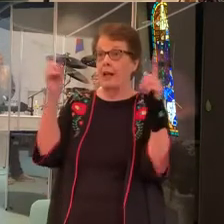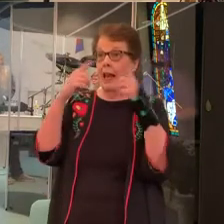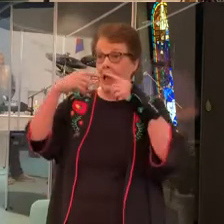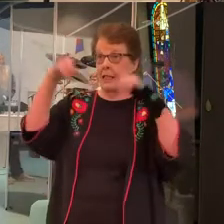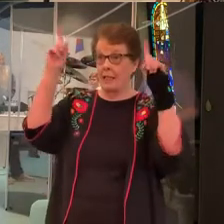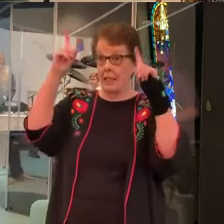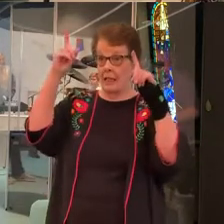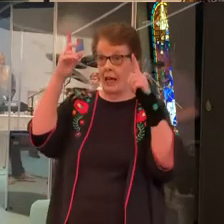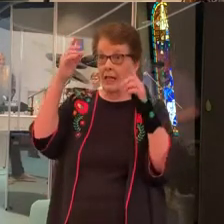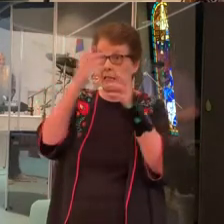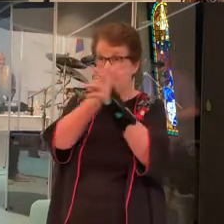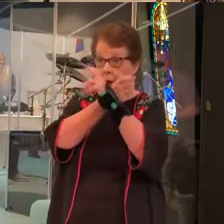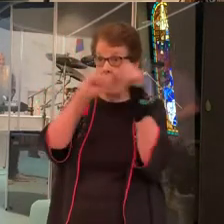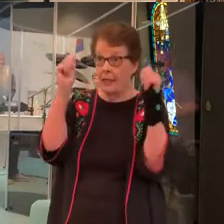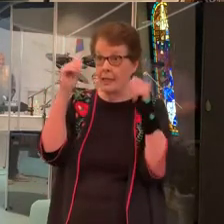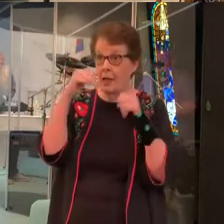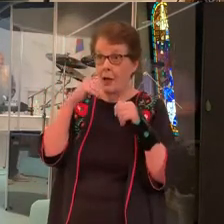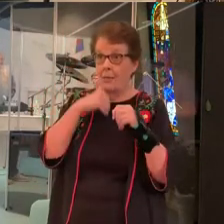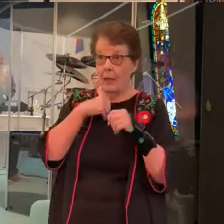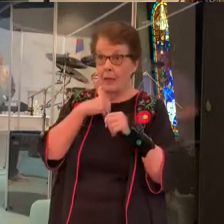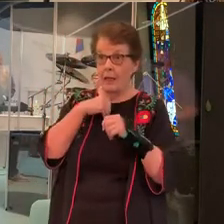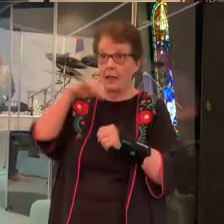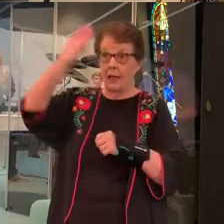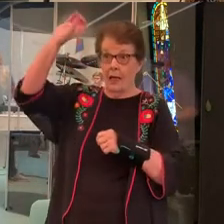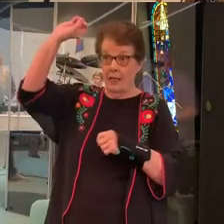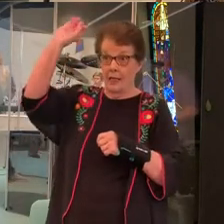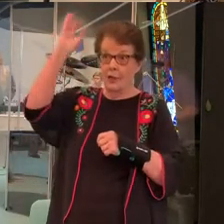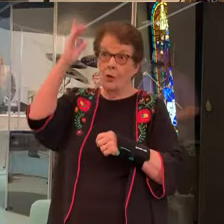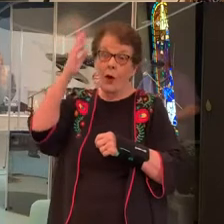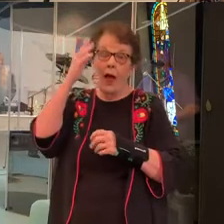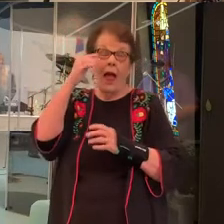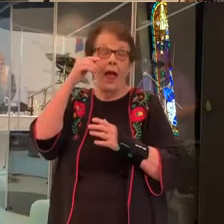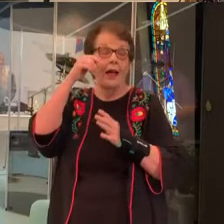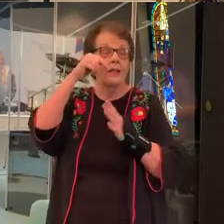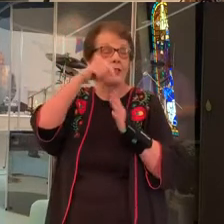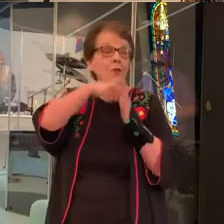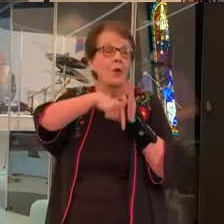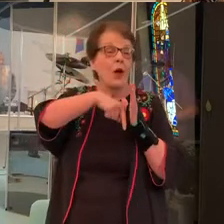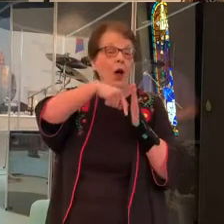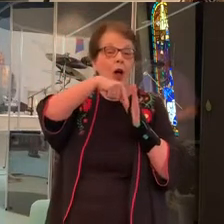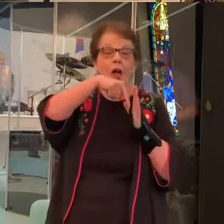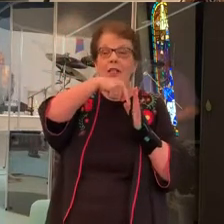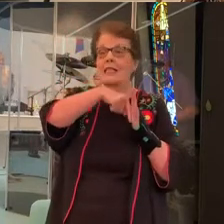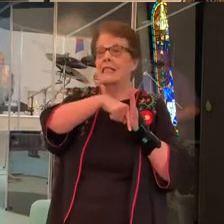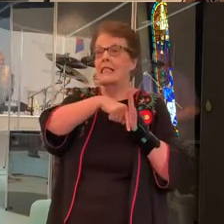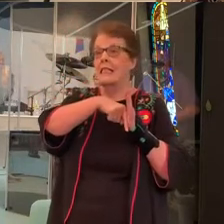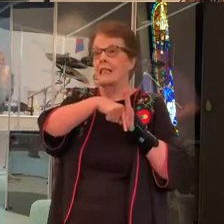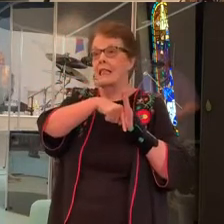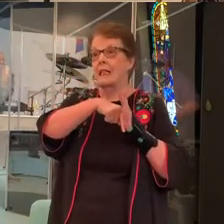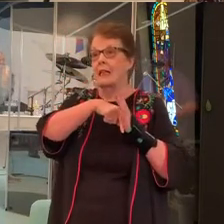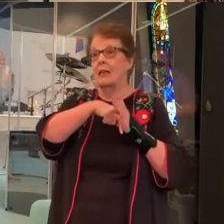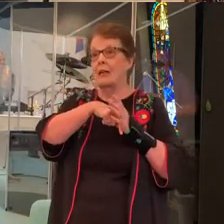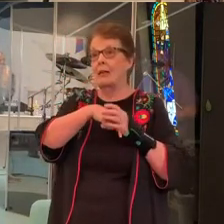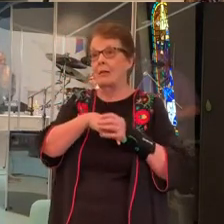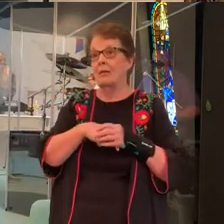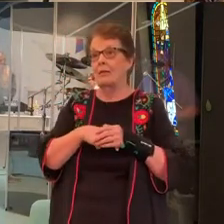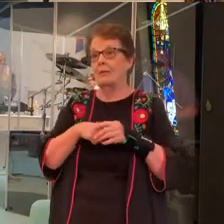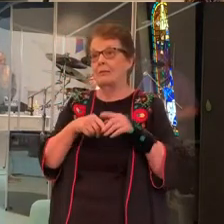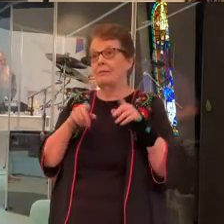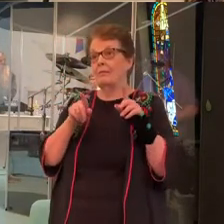Free at last, he has ransomed me. His grace runs